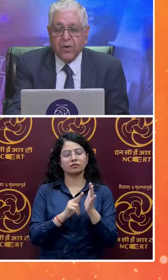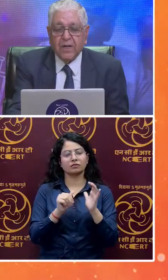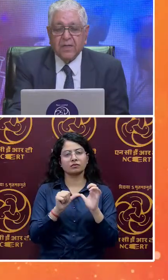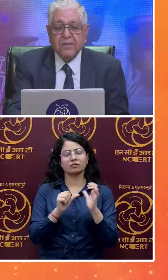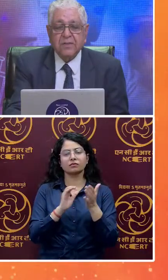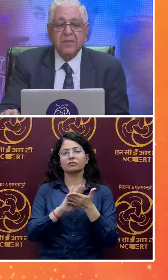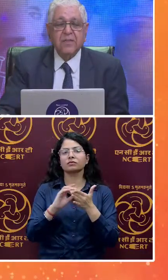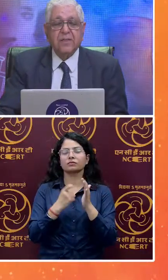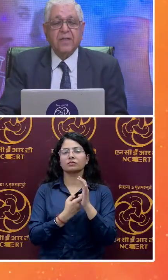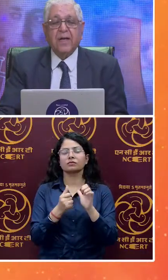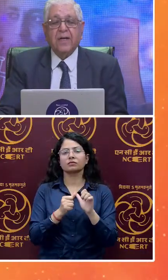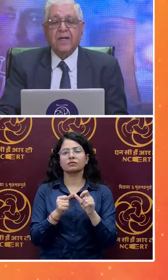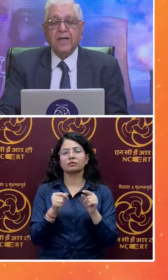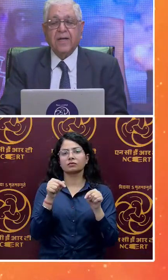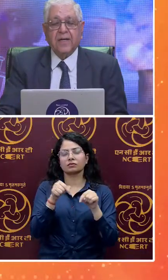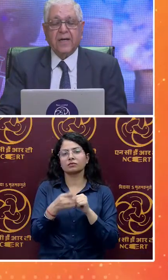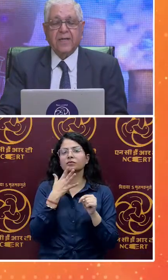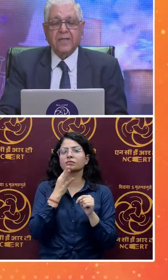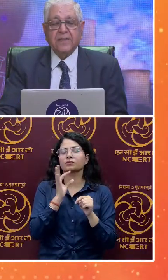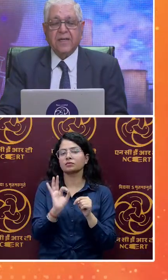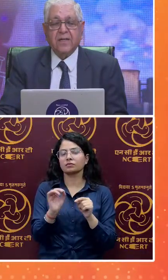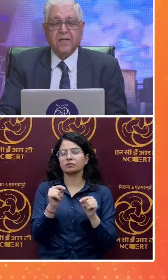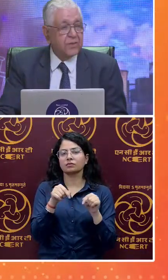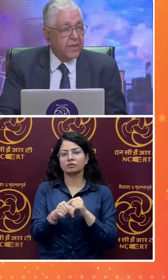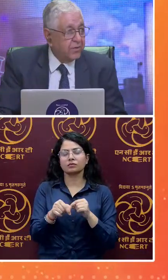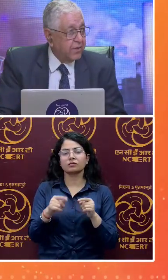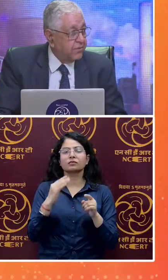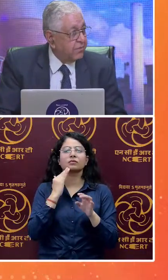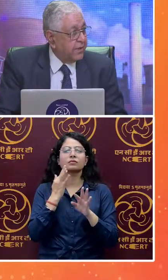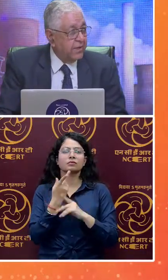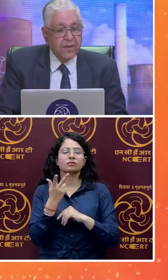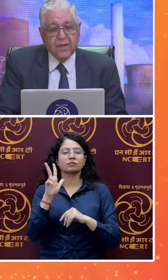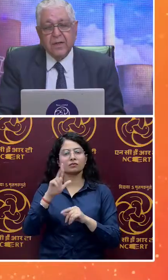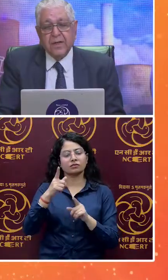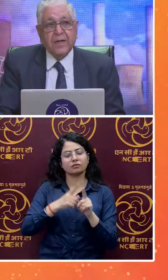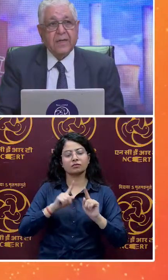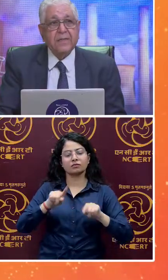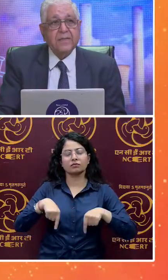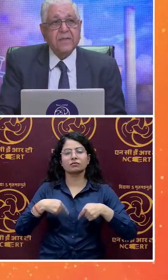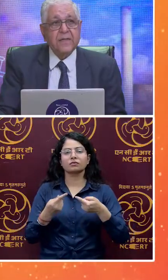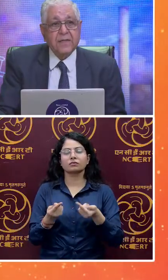this model is the reality 8 years later on January 15,